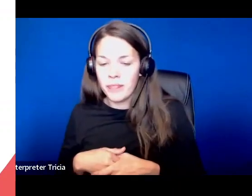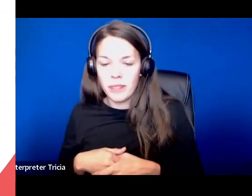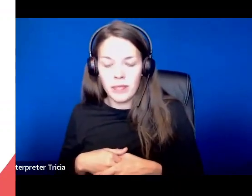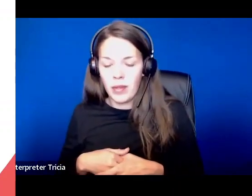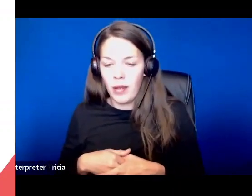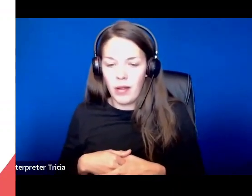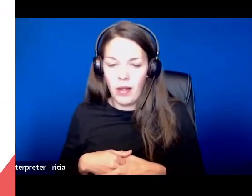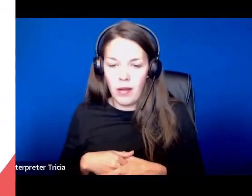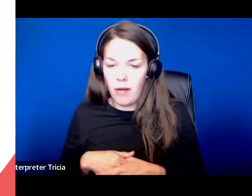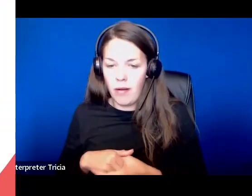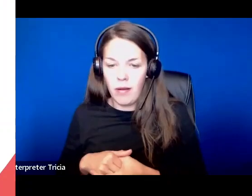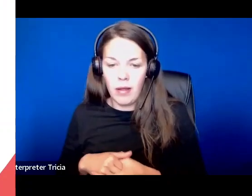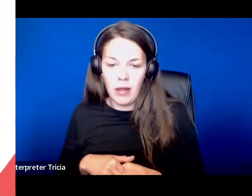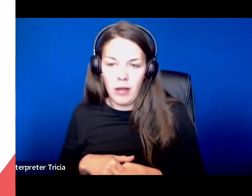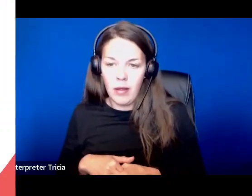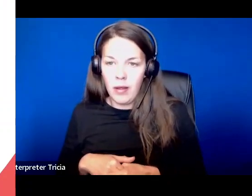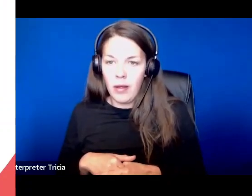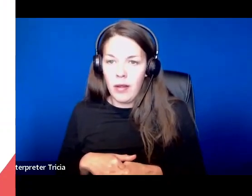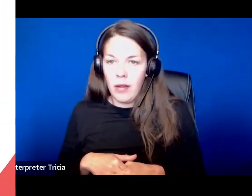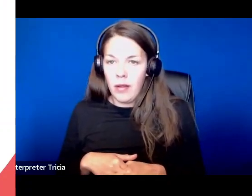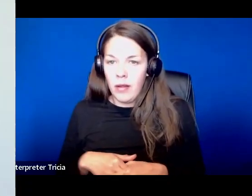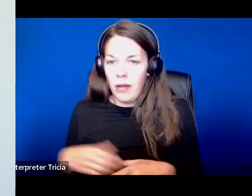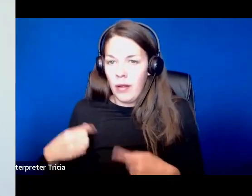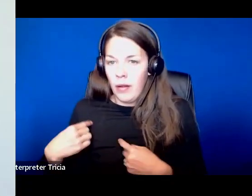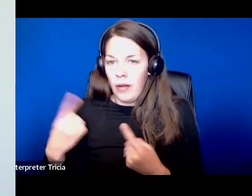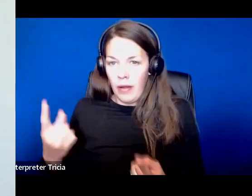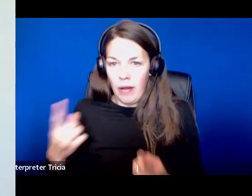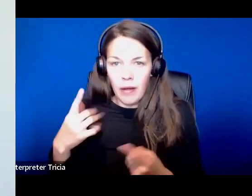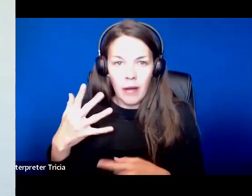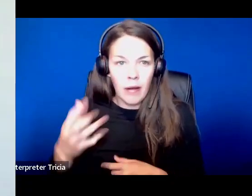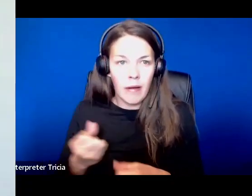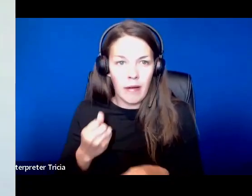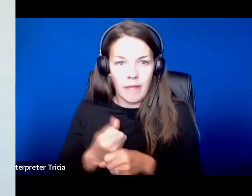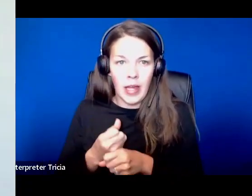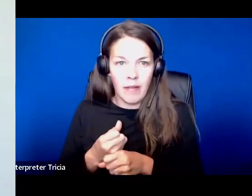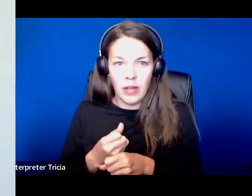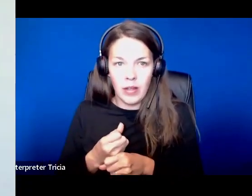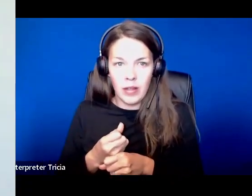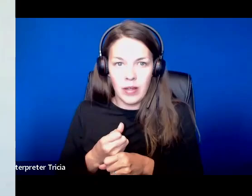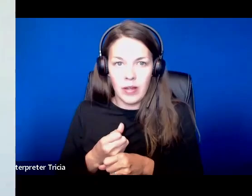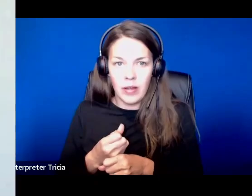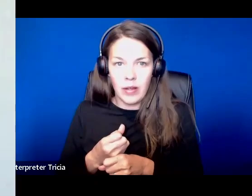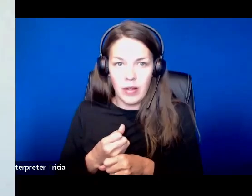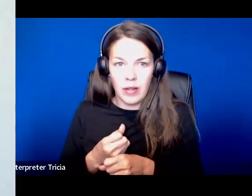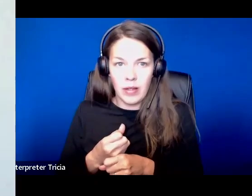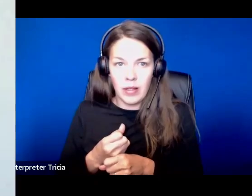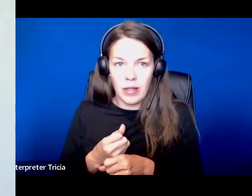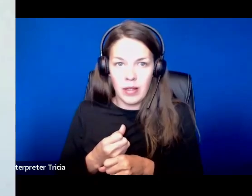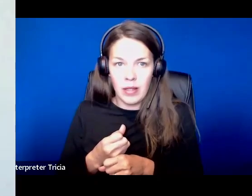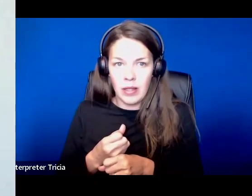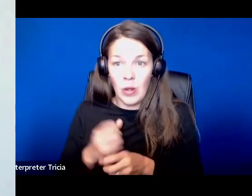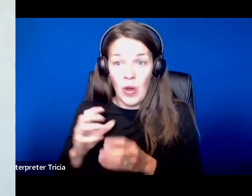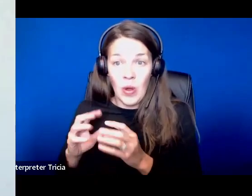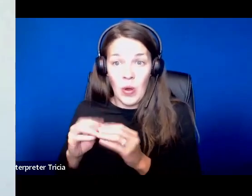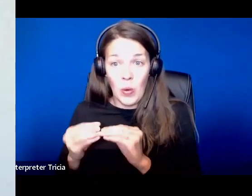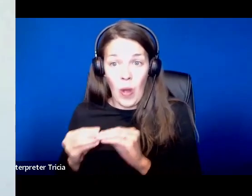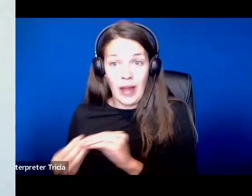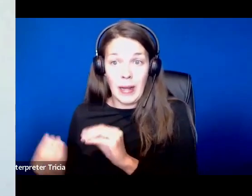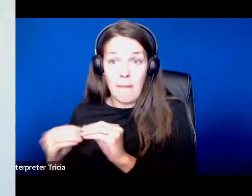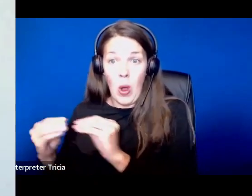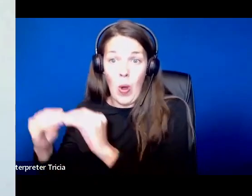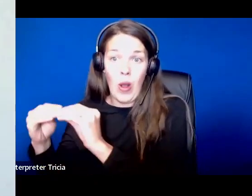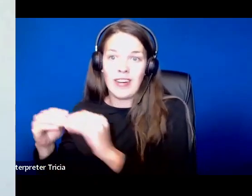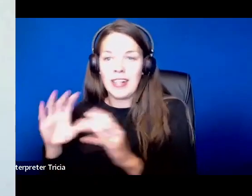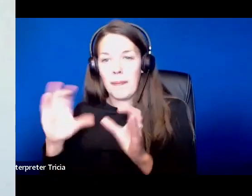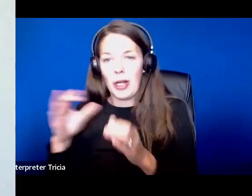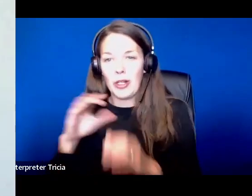We've been, over the past 5 years, we've been in a desire to get quantity versus quality. So